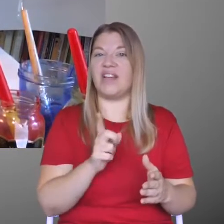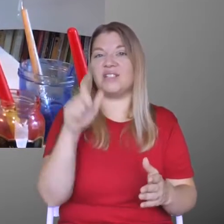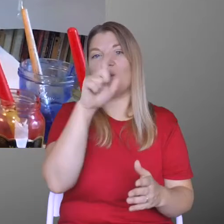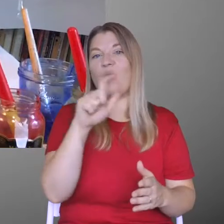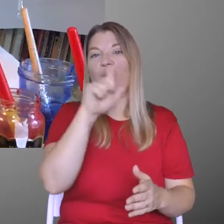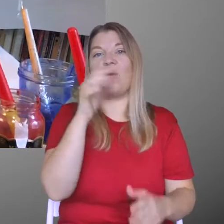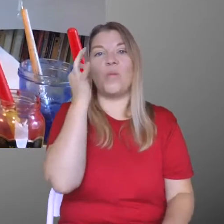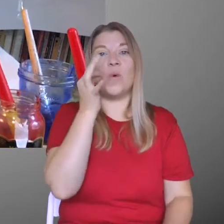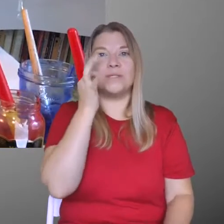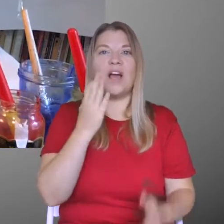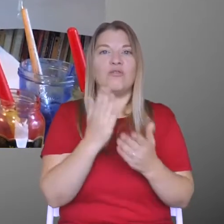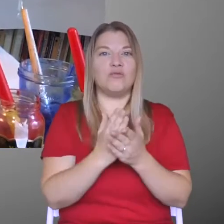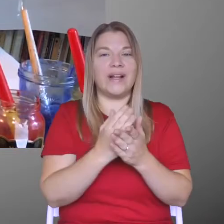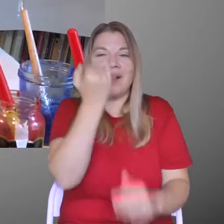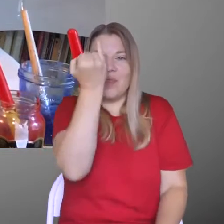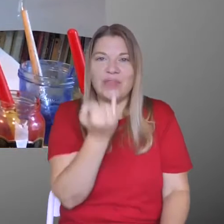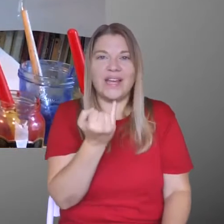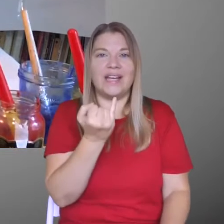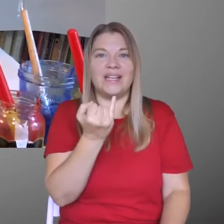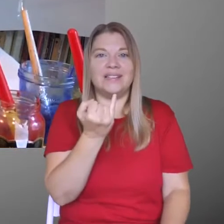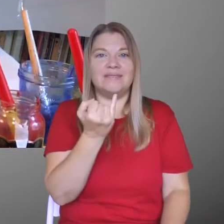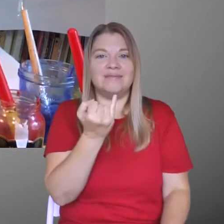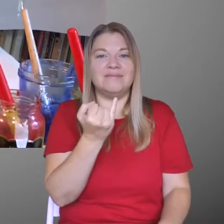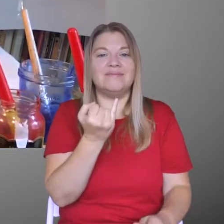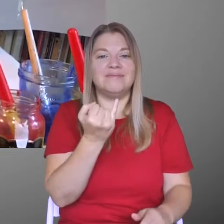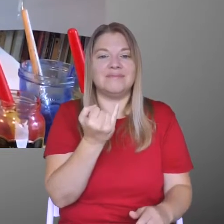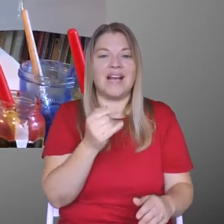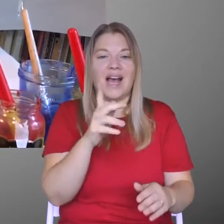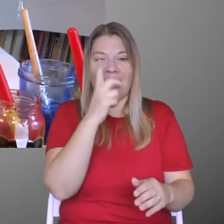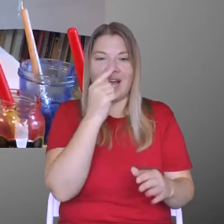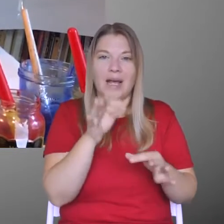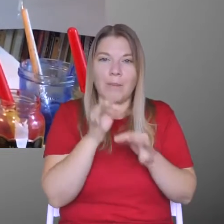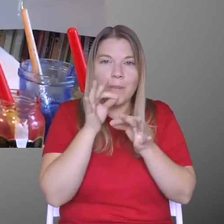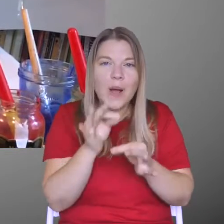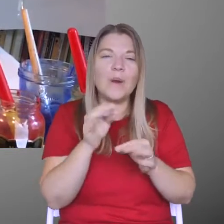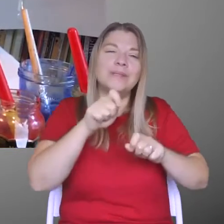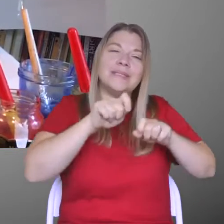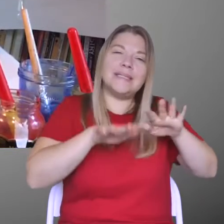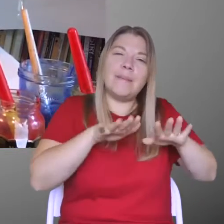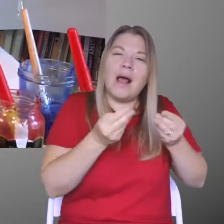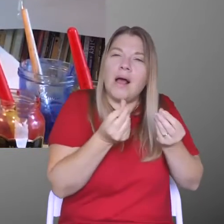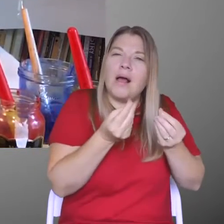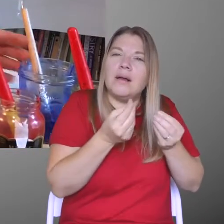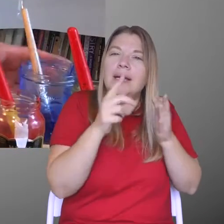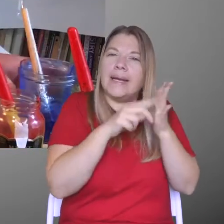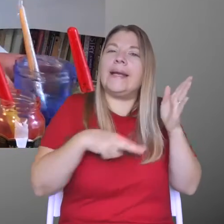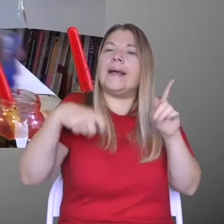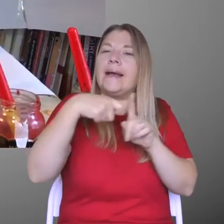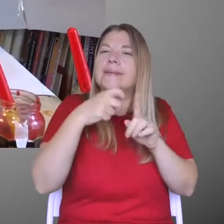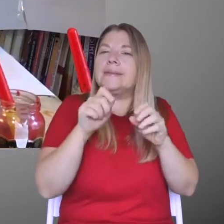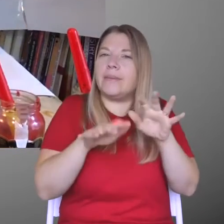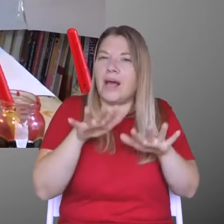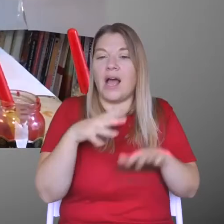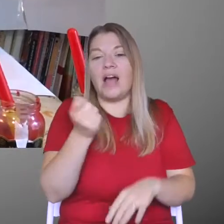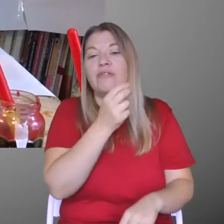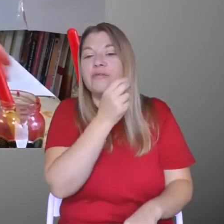so runny that I can blow it just like ink, okay? So it's nice to have a few colours to hand here. I've got some